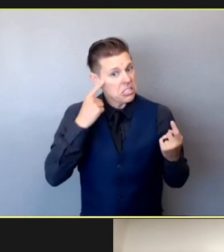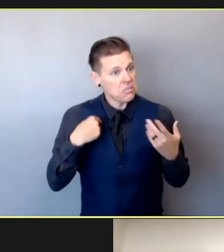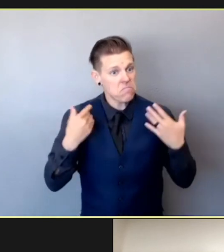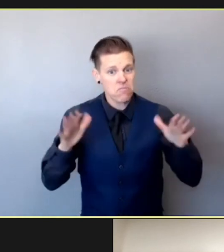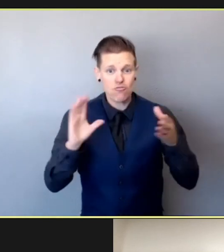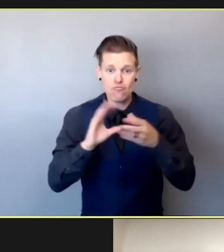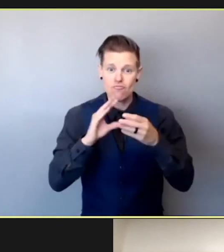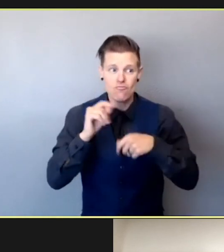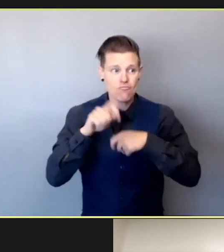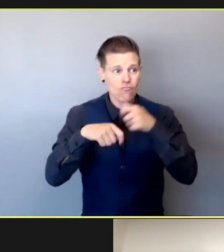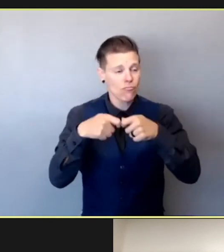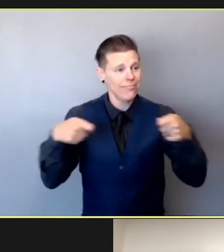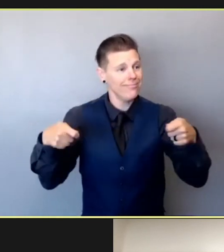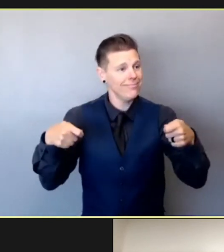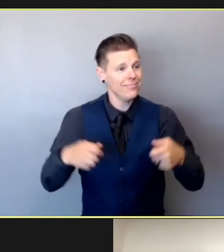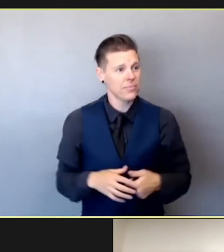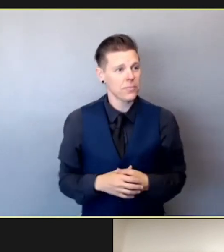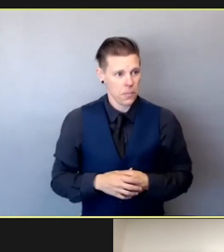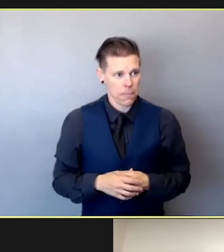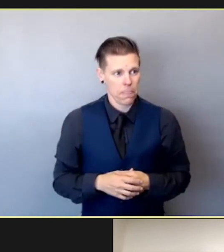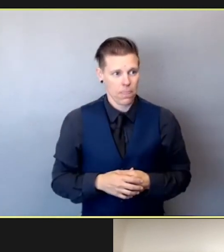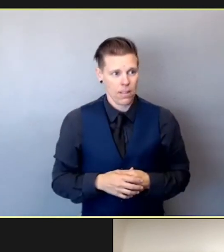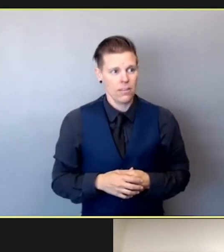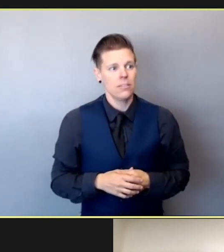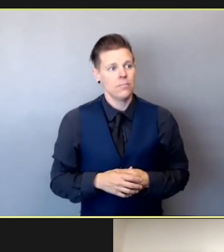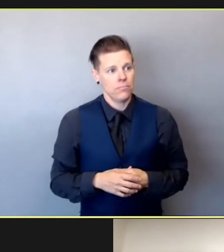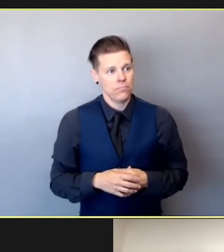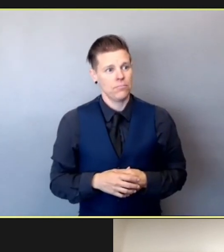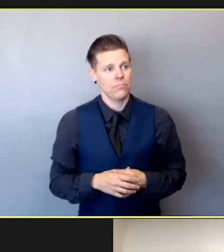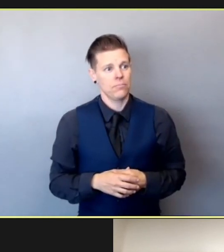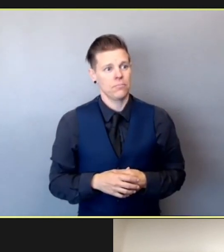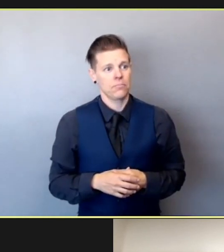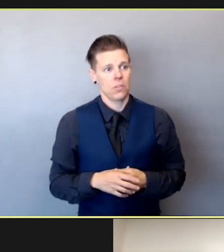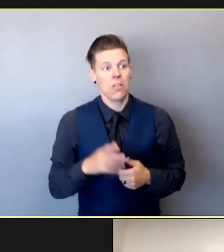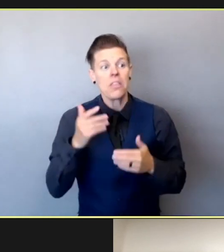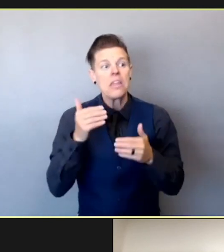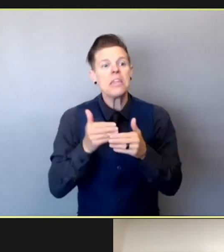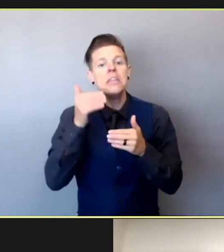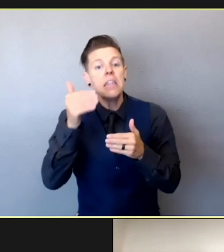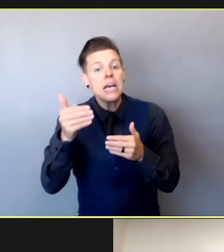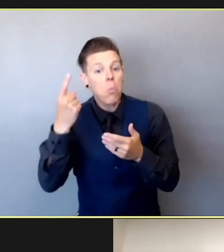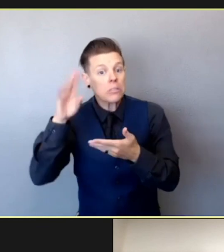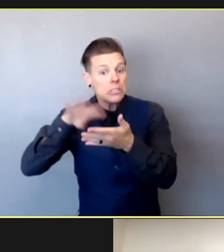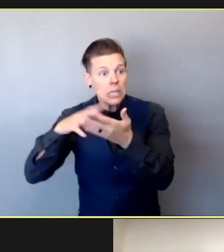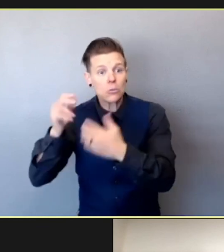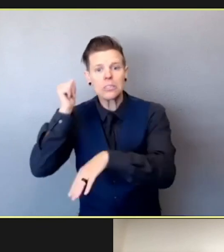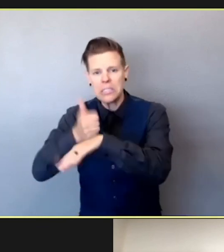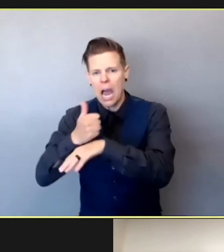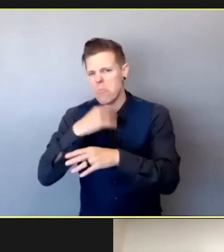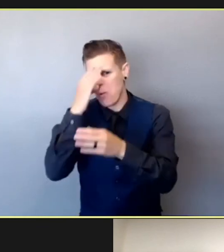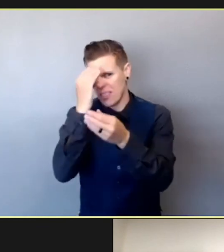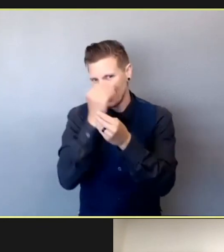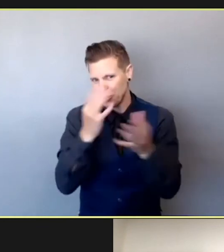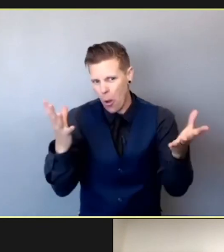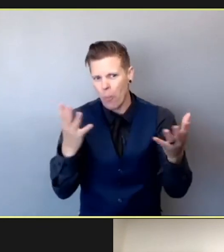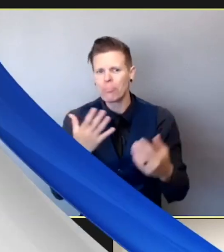We'll let you, the press corps, know as soon as we've got another press conference scheduled. Thanks so much for your participation, and good afternoon.